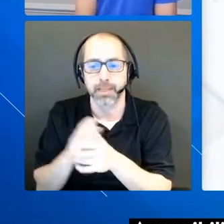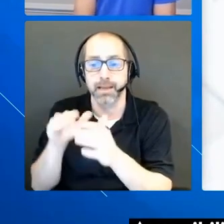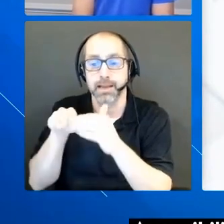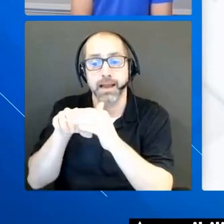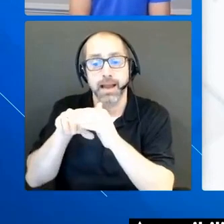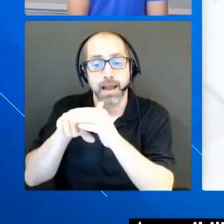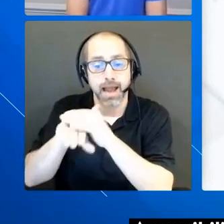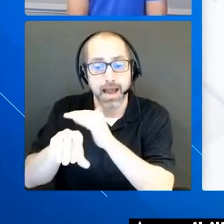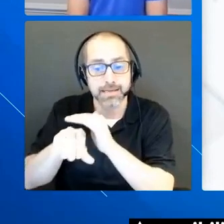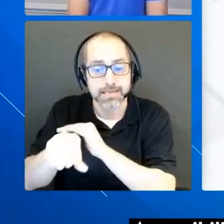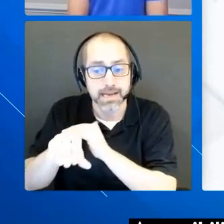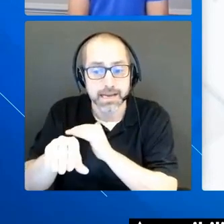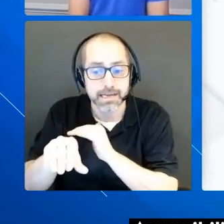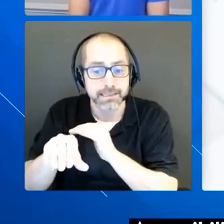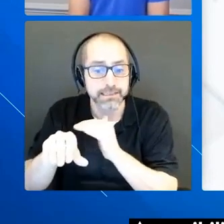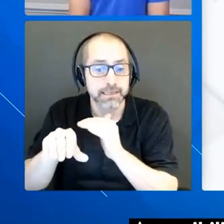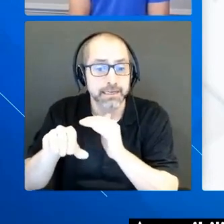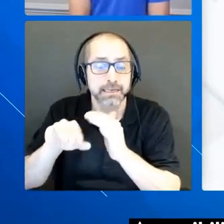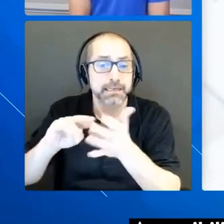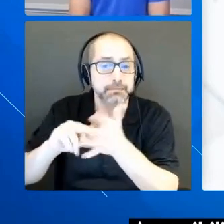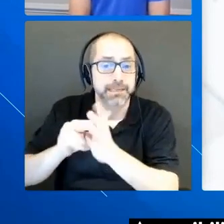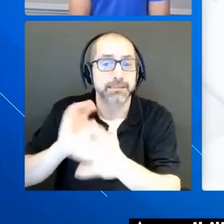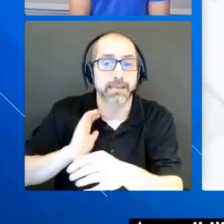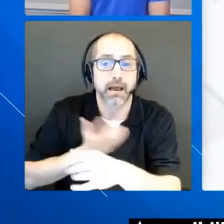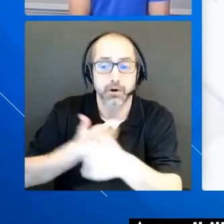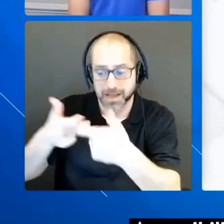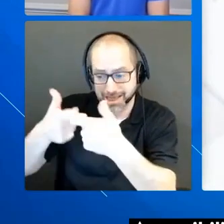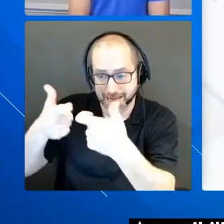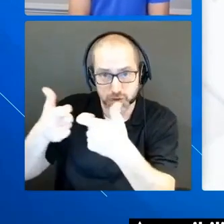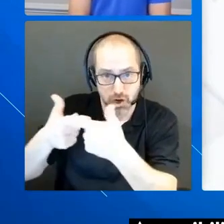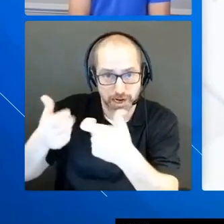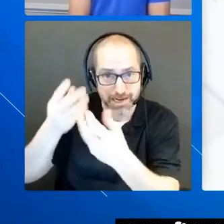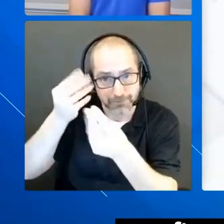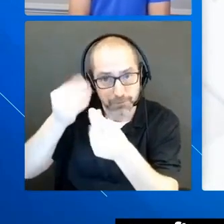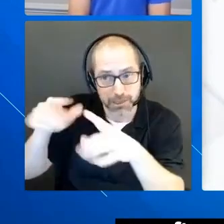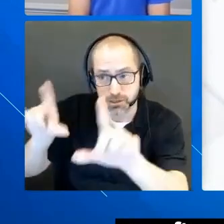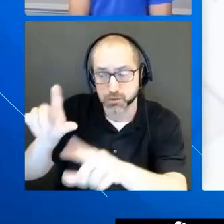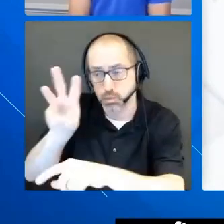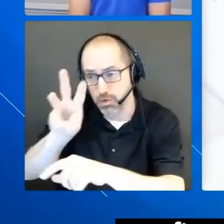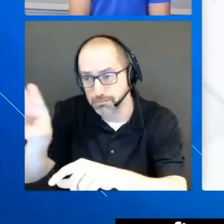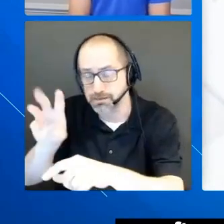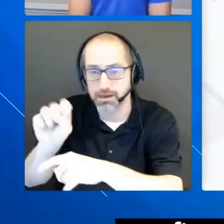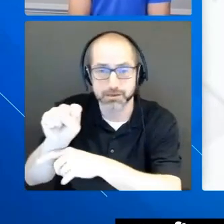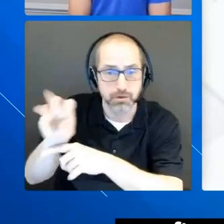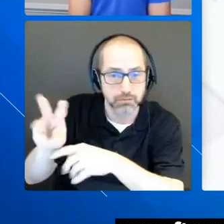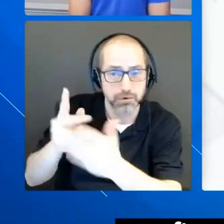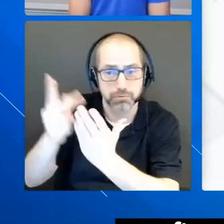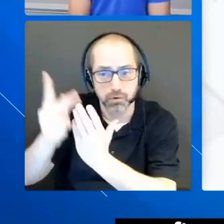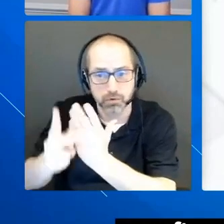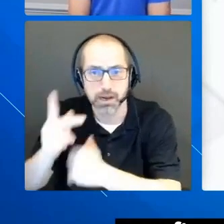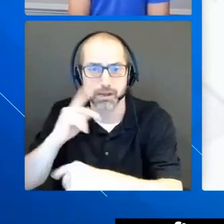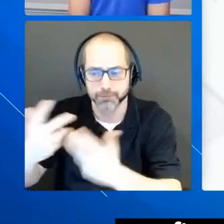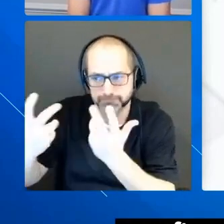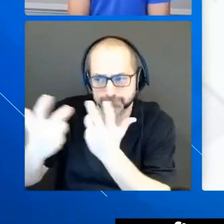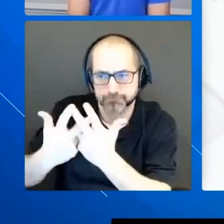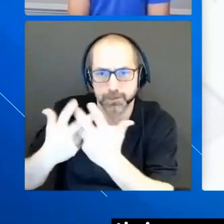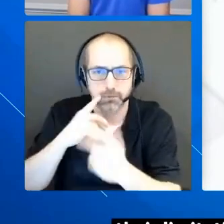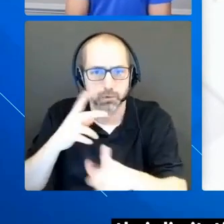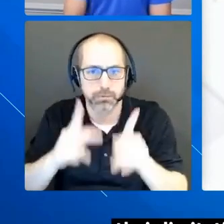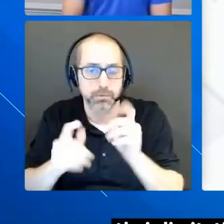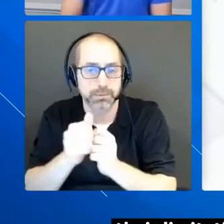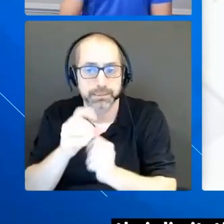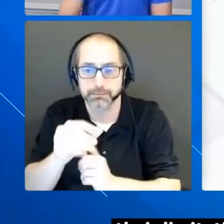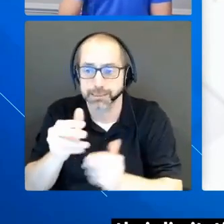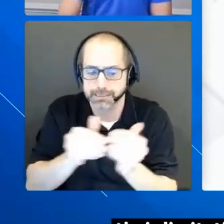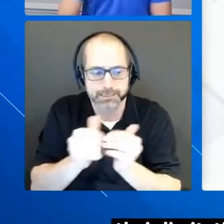Accessibility is merely making our electronic content, our websites, our software programs work for people with disabilities, regardless of their